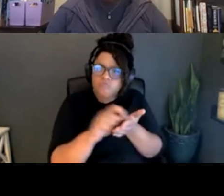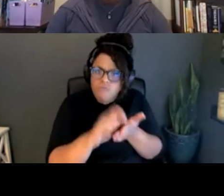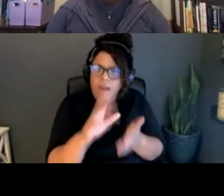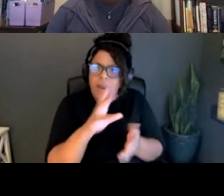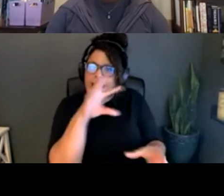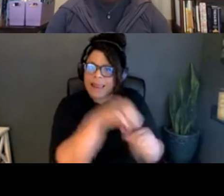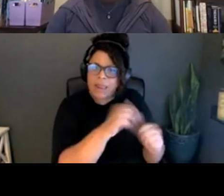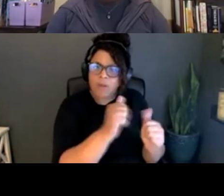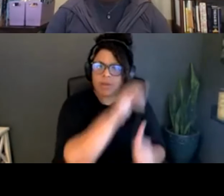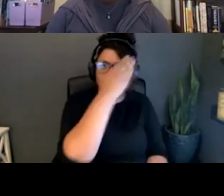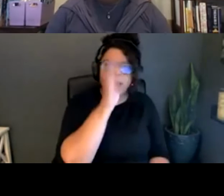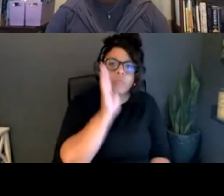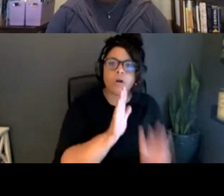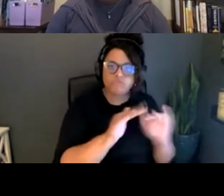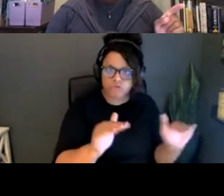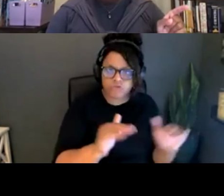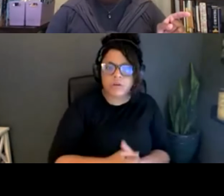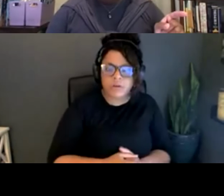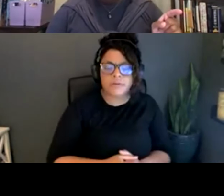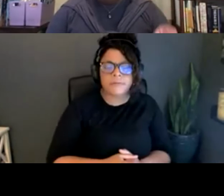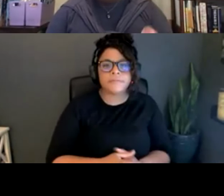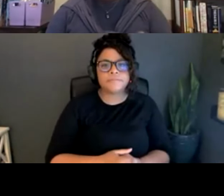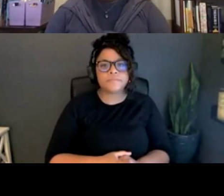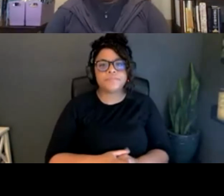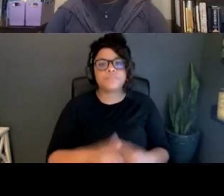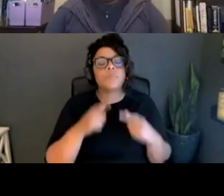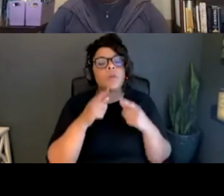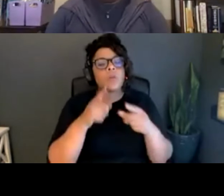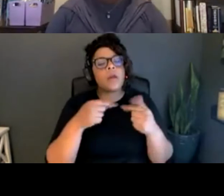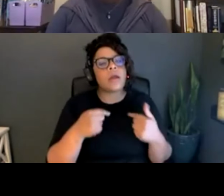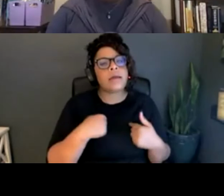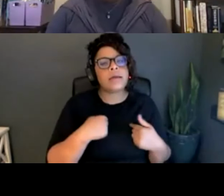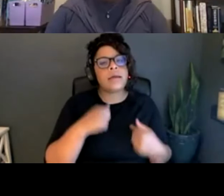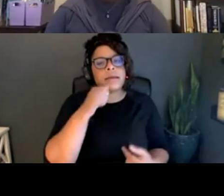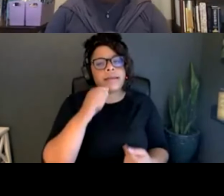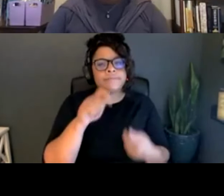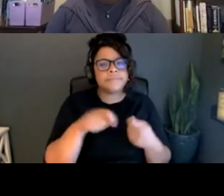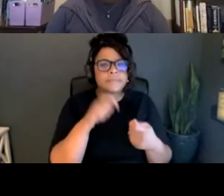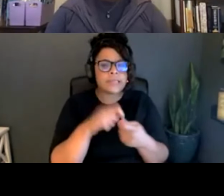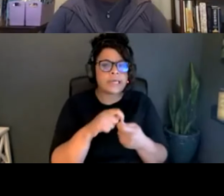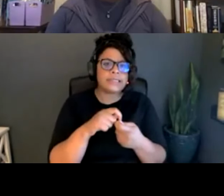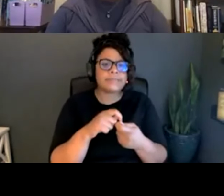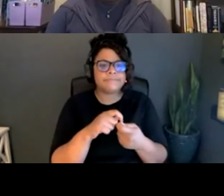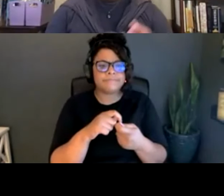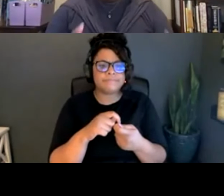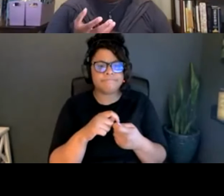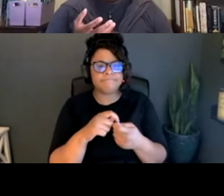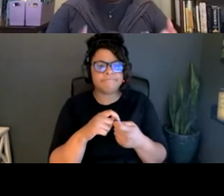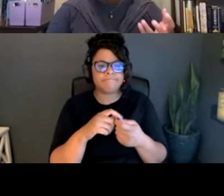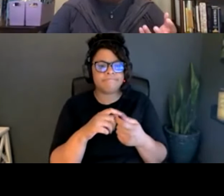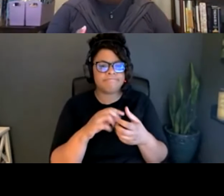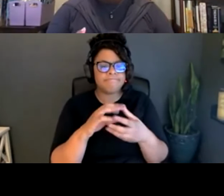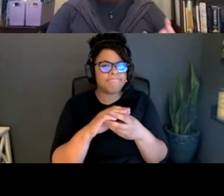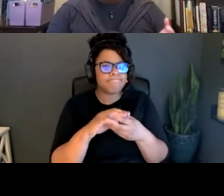engage Black and brown children. And while I'm not necessarily making the case that this is simply